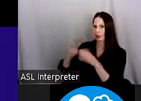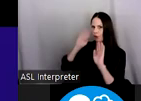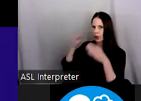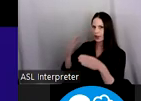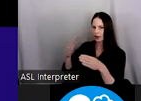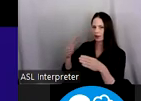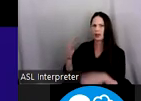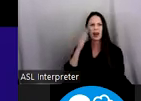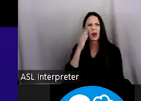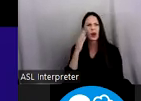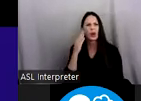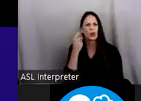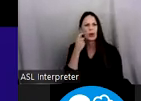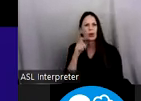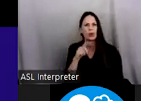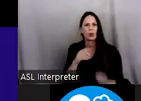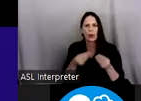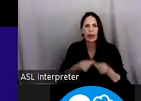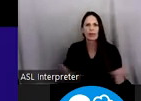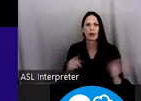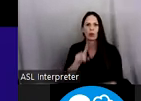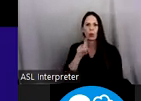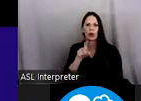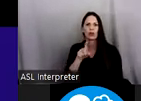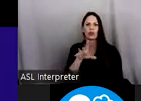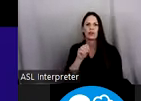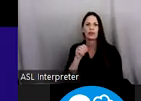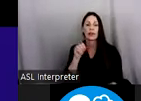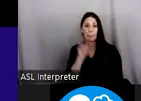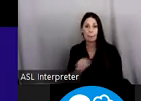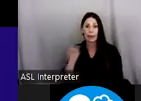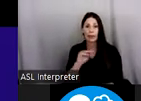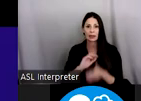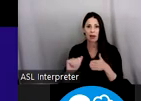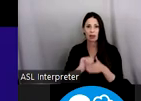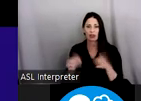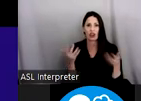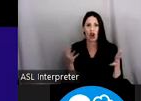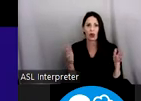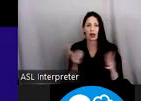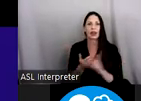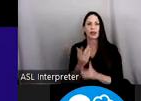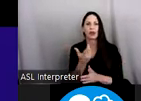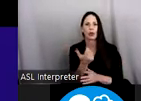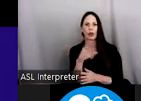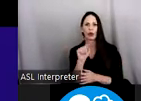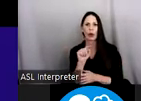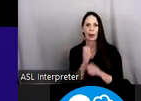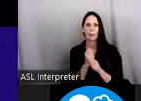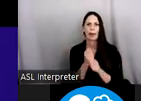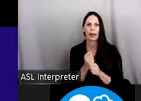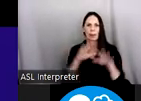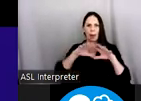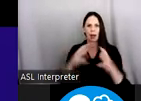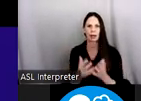$150 million already from mostly through our grant making body. And